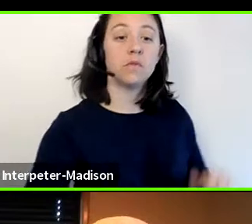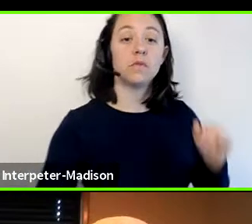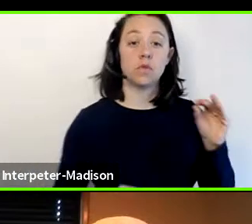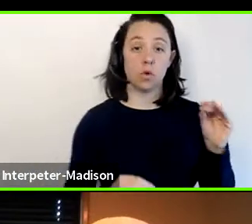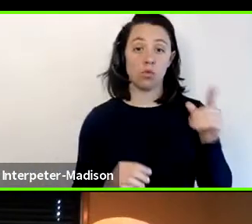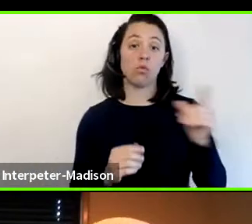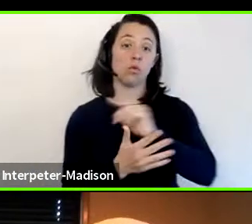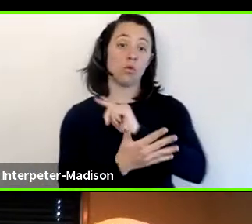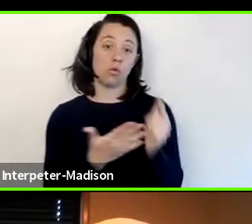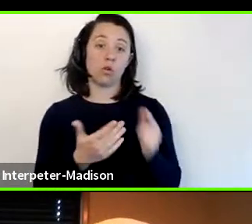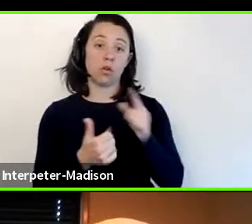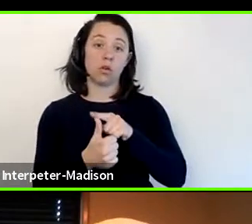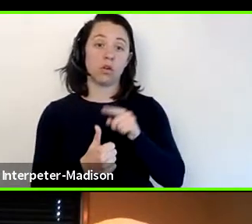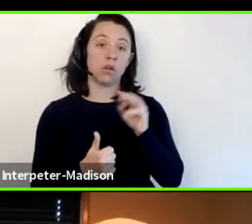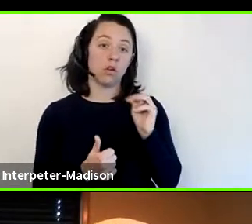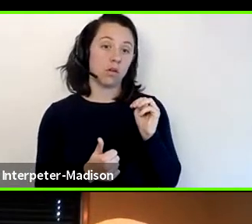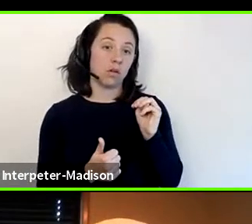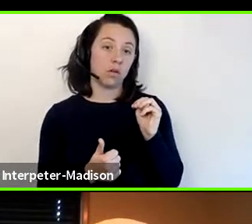Mohsen